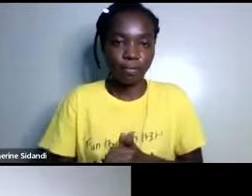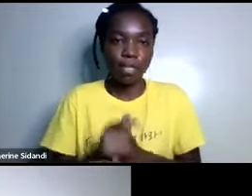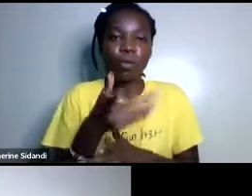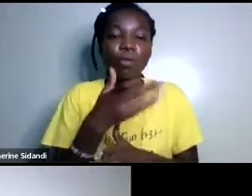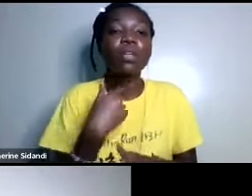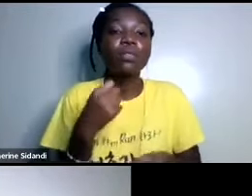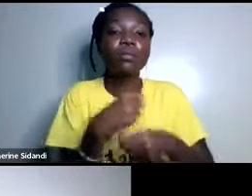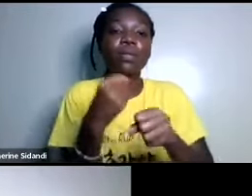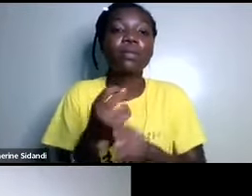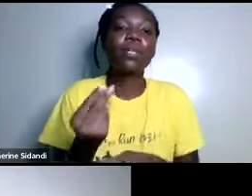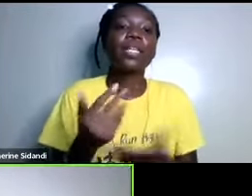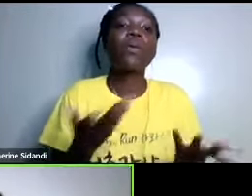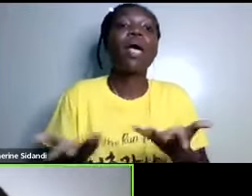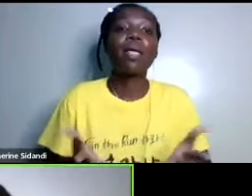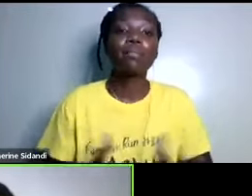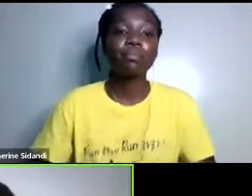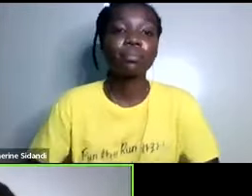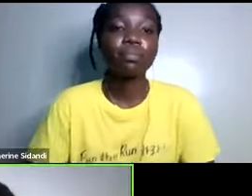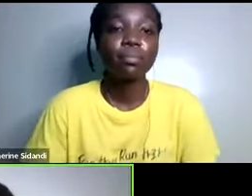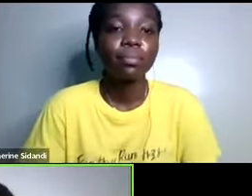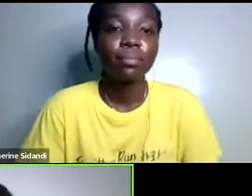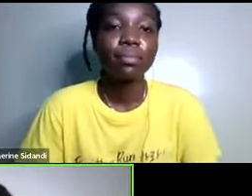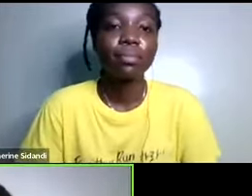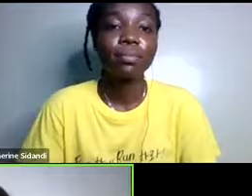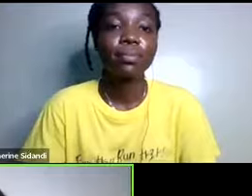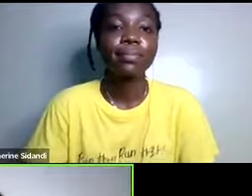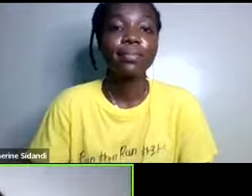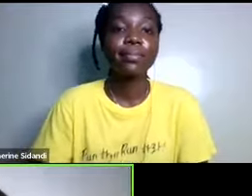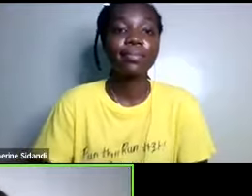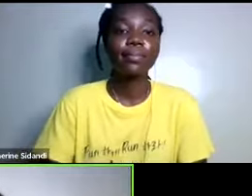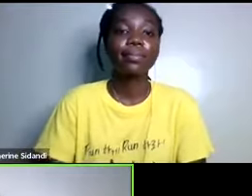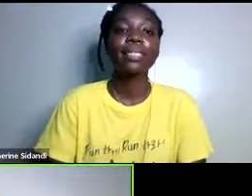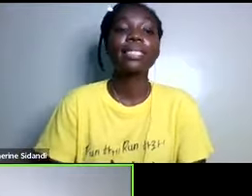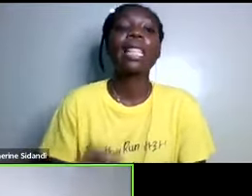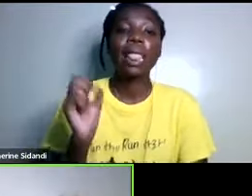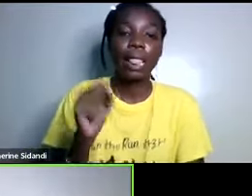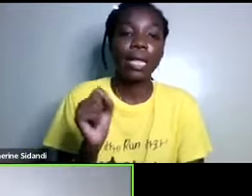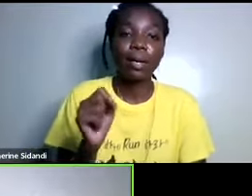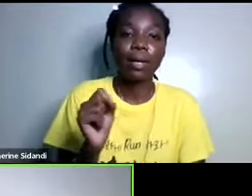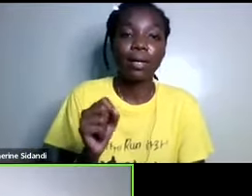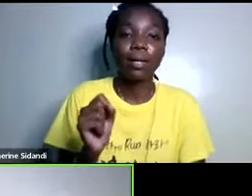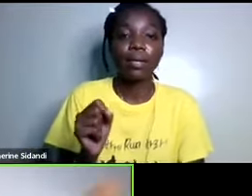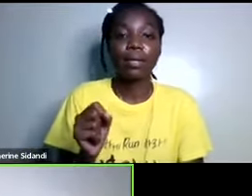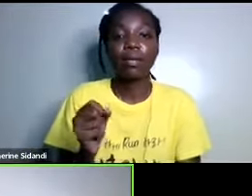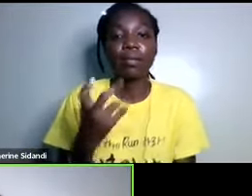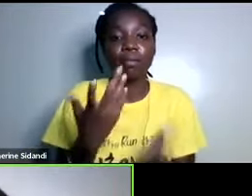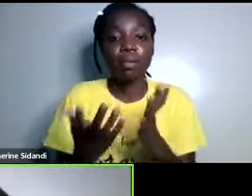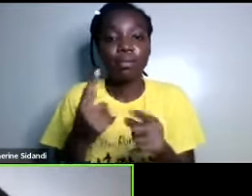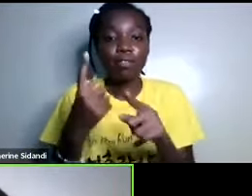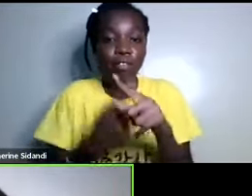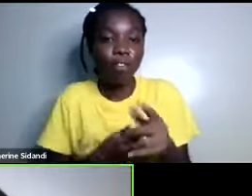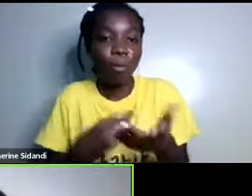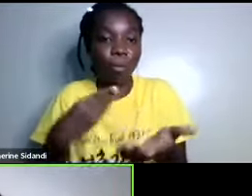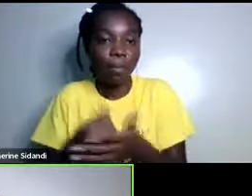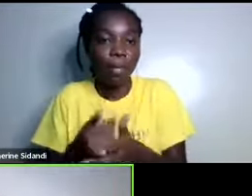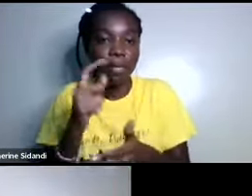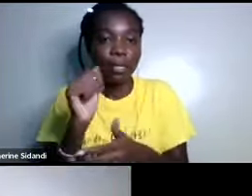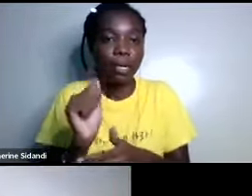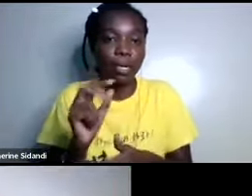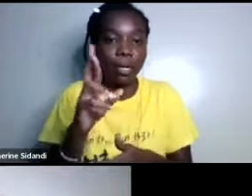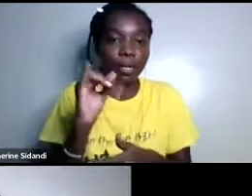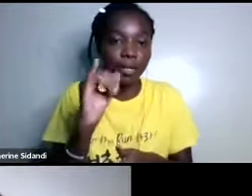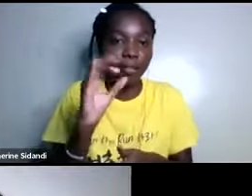fastest? What is the difference? The answer is, let's start from what is paid tariff and organic tariff.